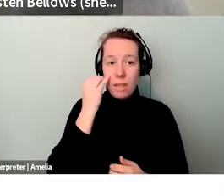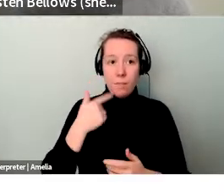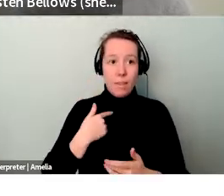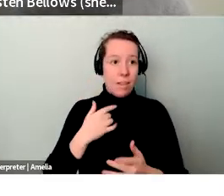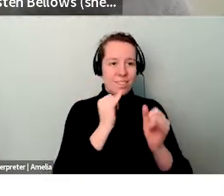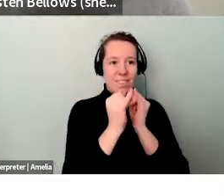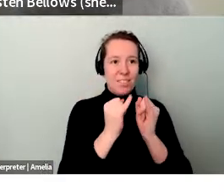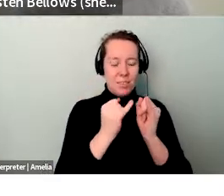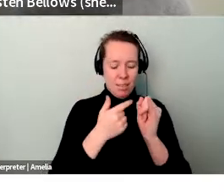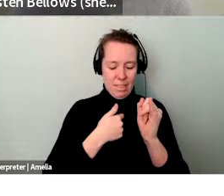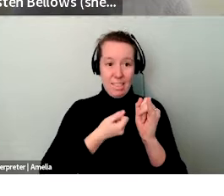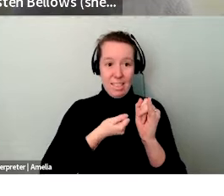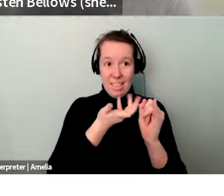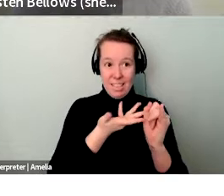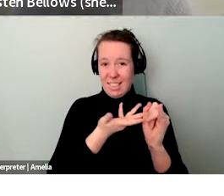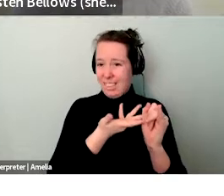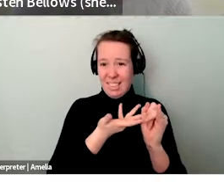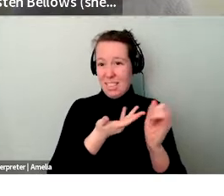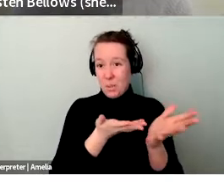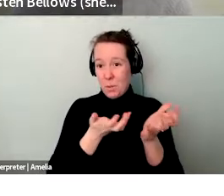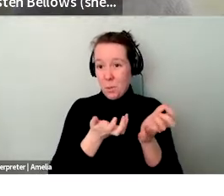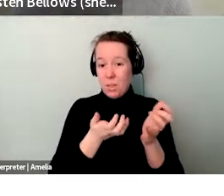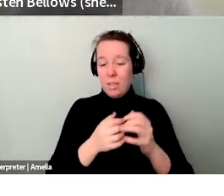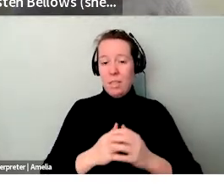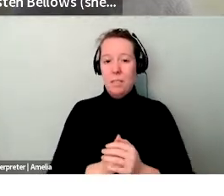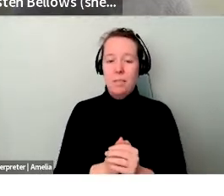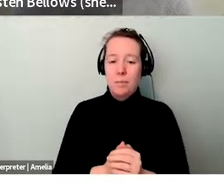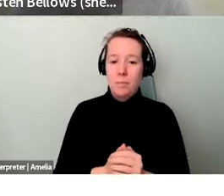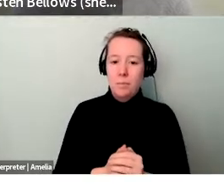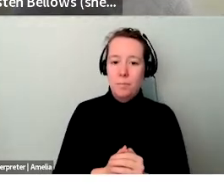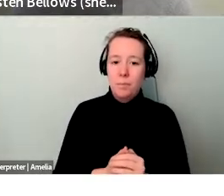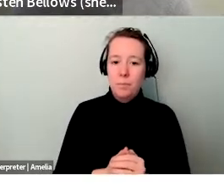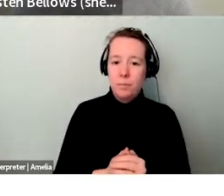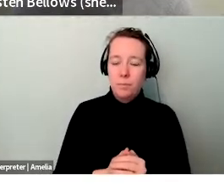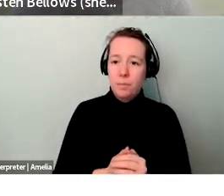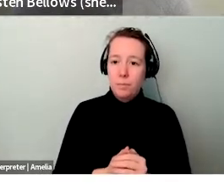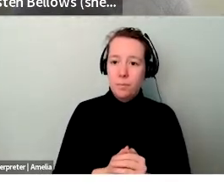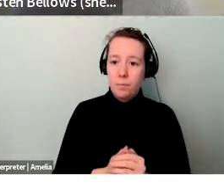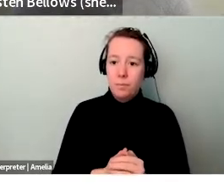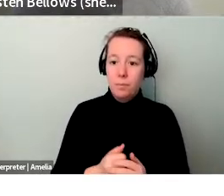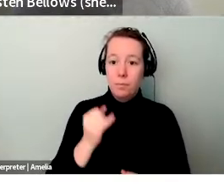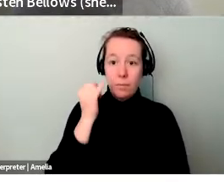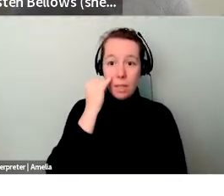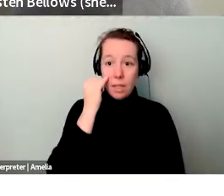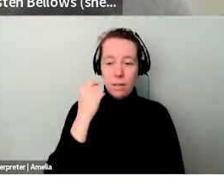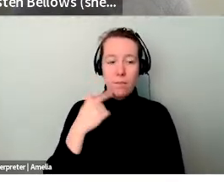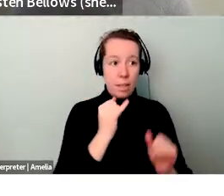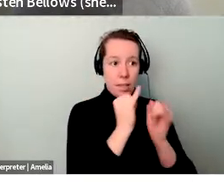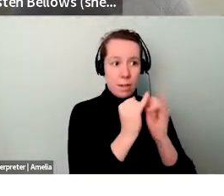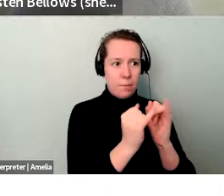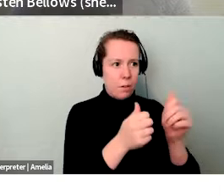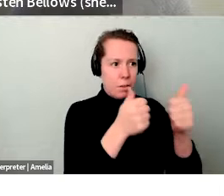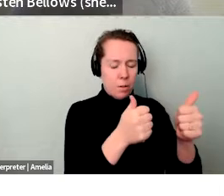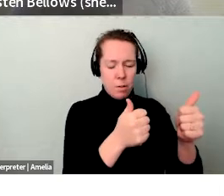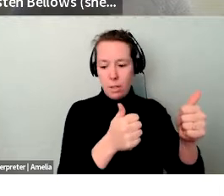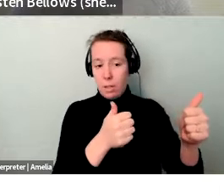status or a potential employer, finding out in another way can cause immense stress. Fear of asking for the things